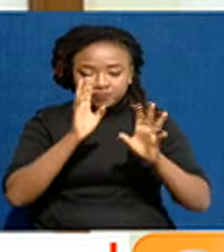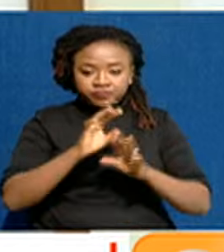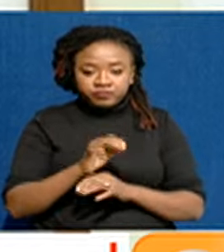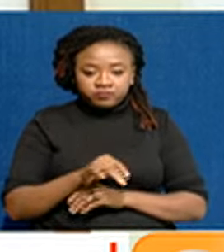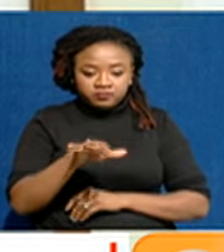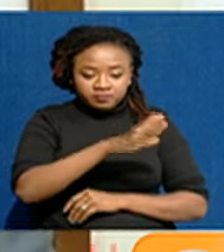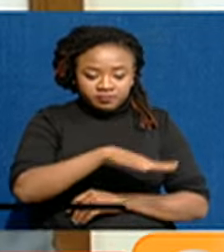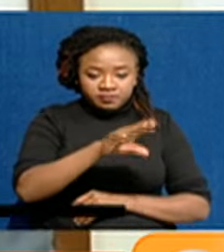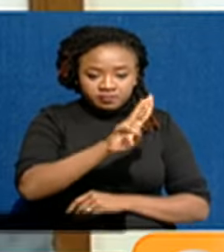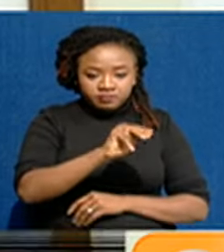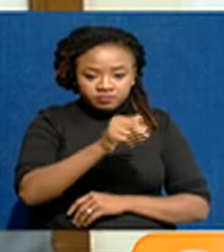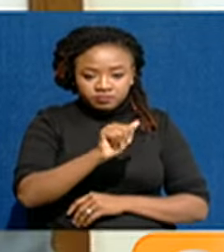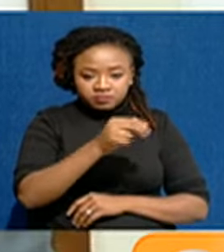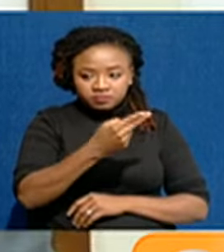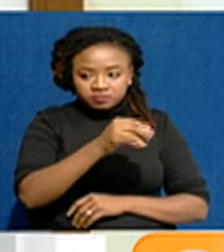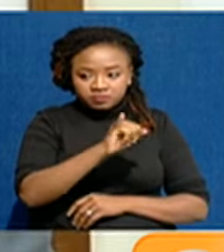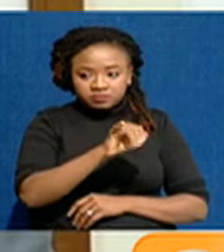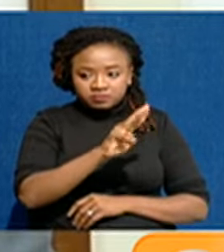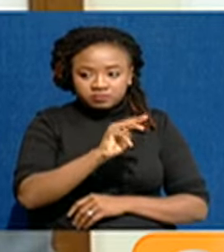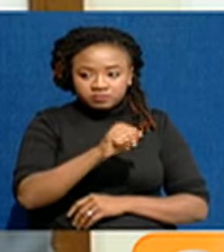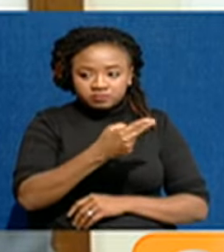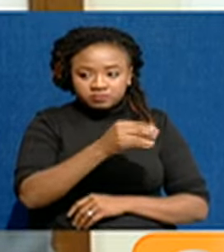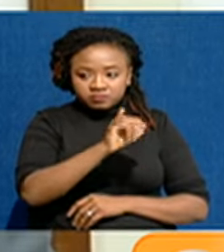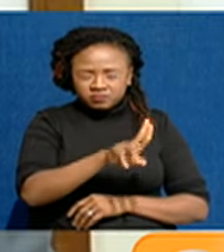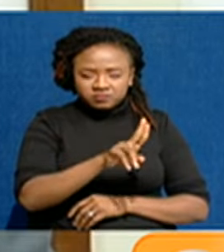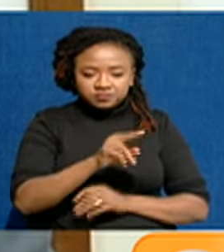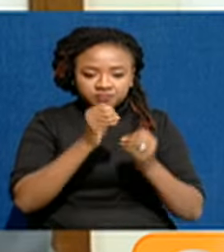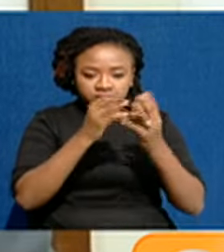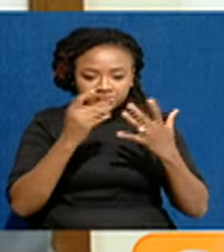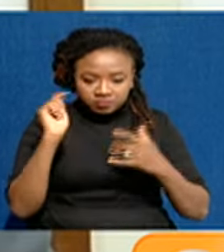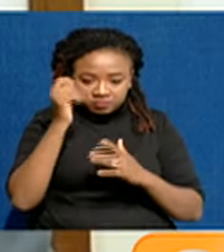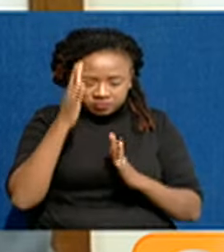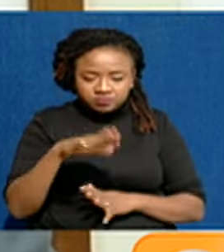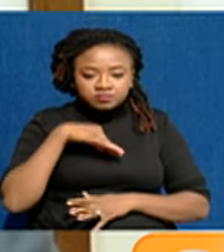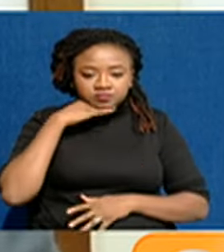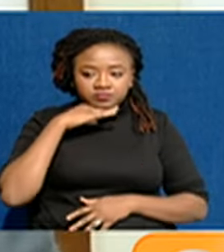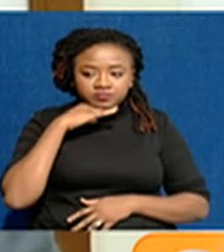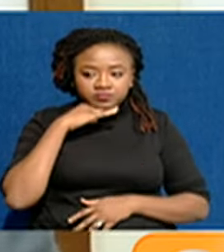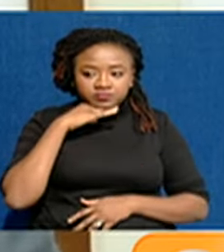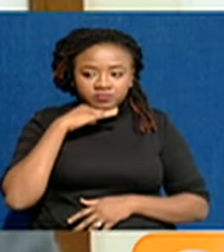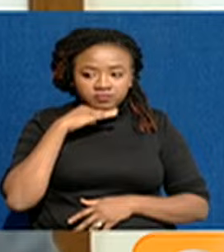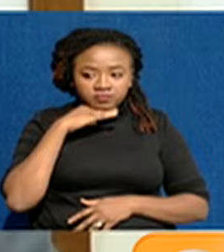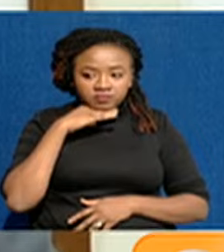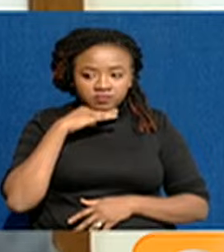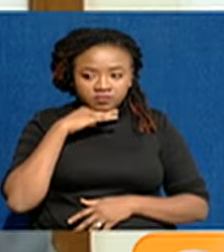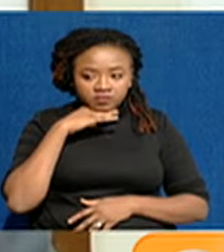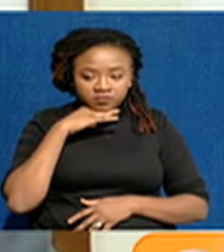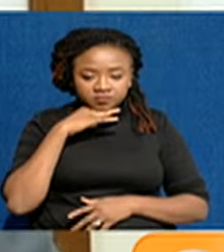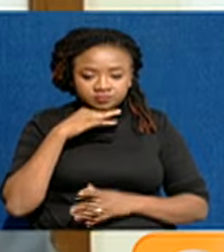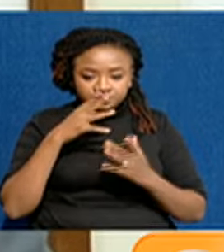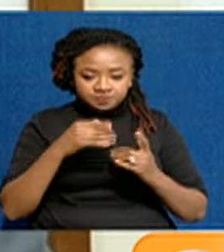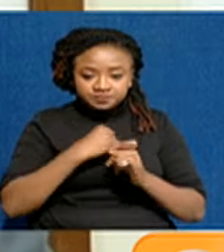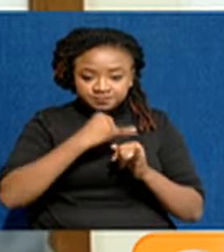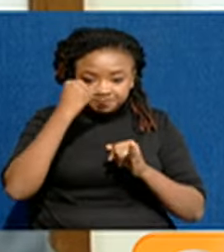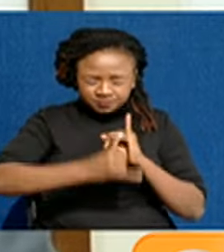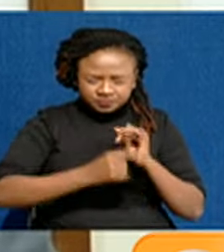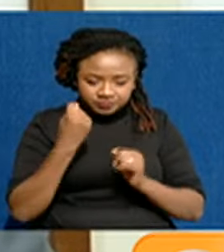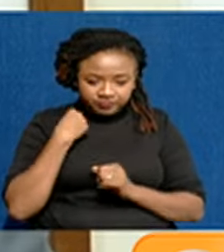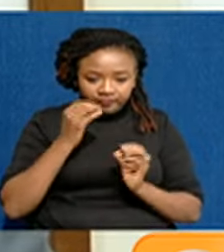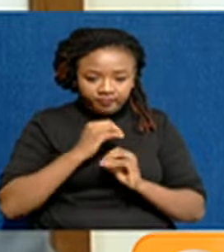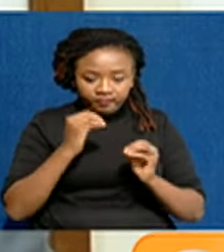Maimahiu clarification on how many Kenyans may have lost their lives is ongoing, so the number is not final, but